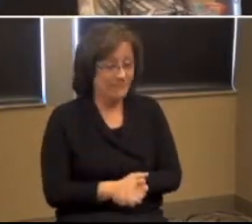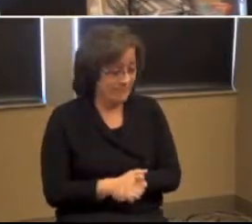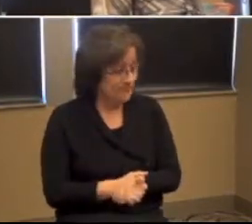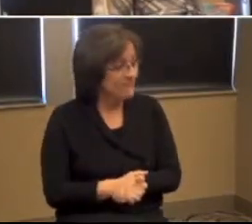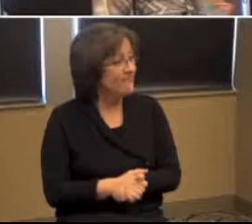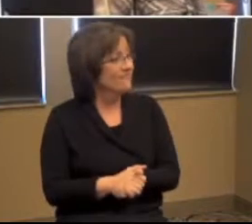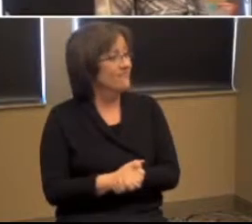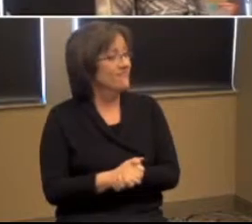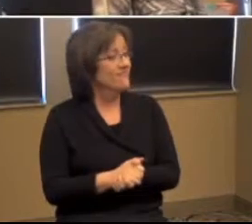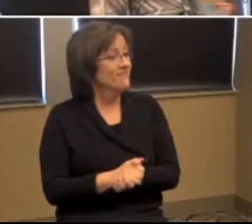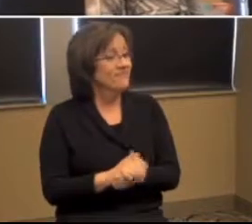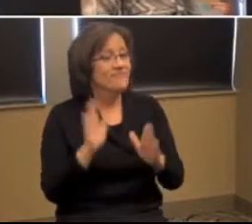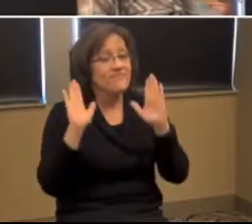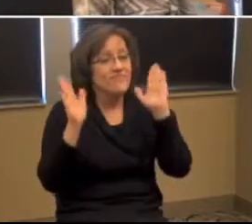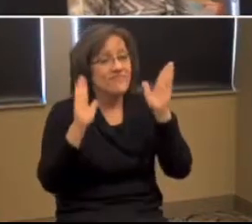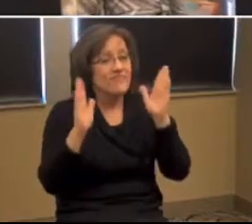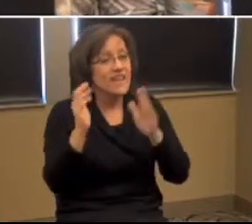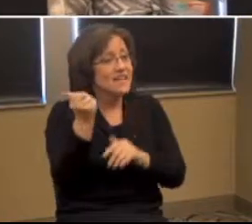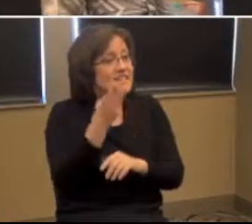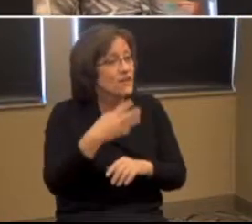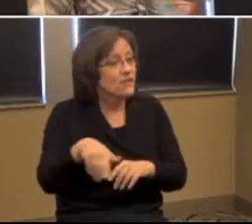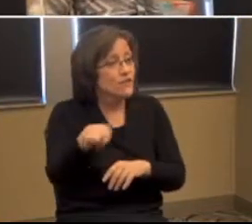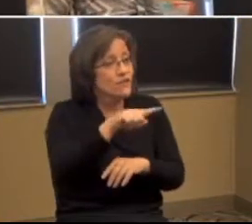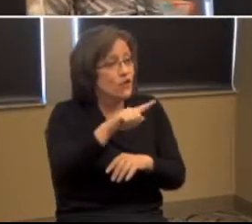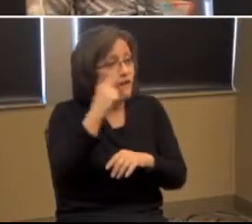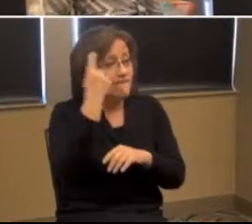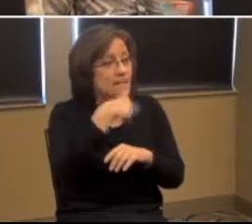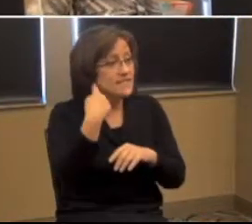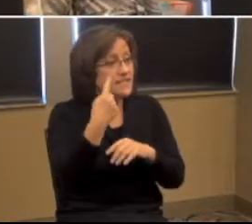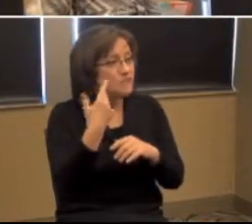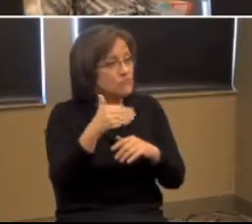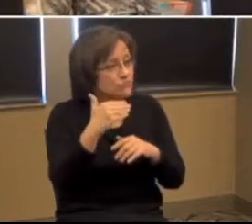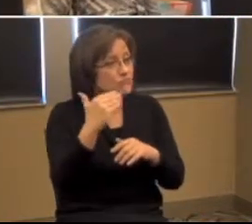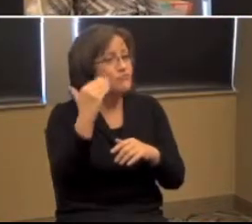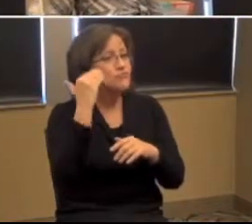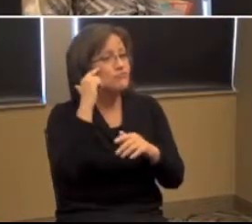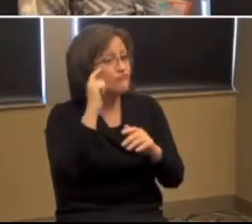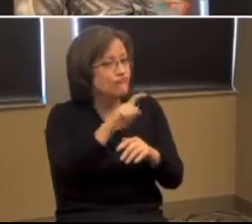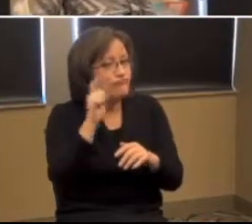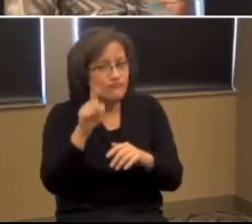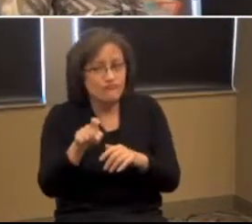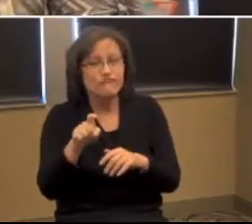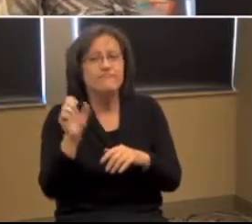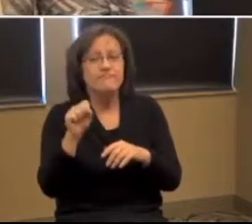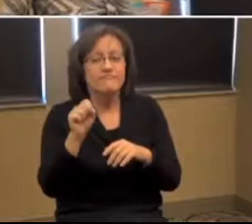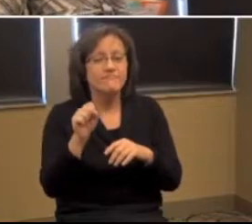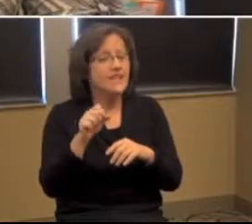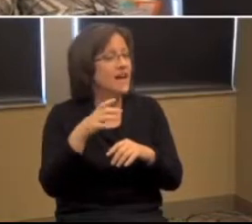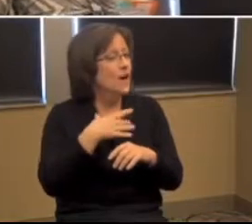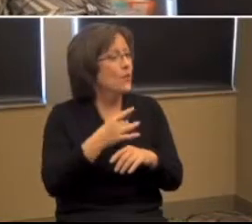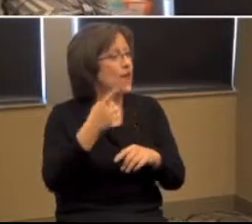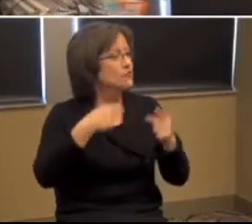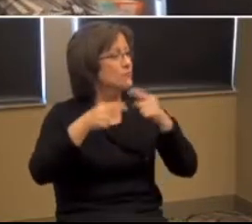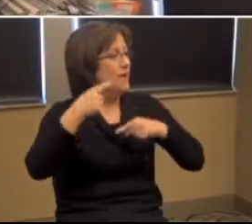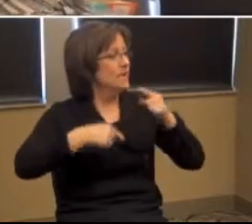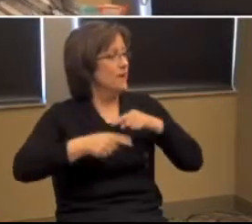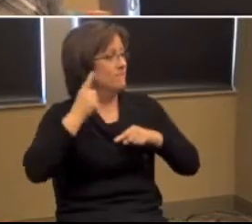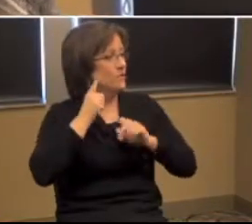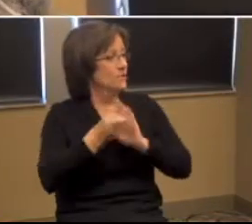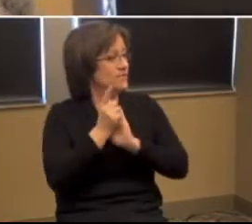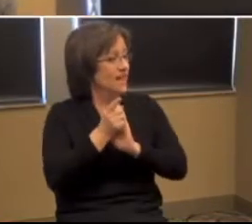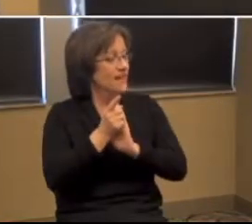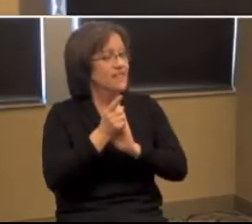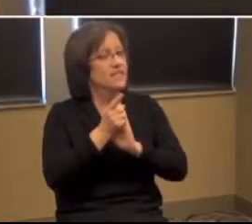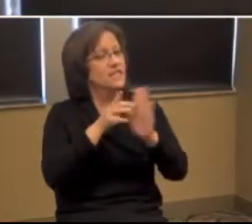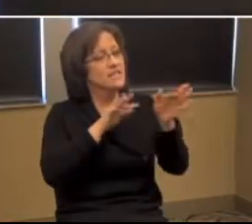go. So several of your faces are very familiar, and so I just want to back up for just a second and tell you how we